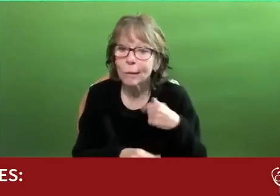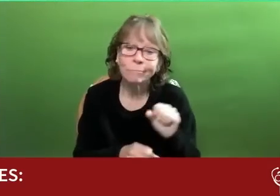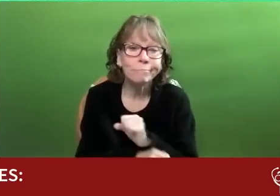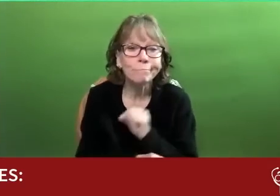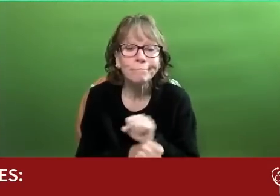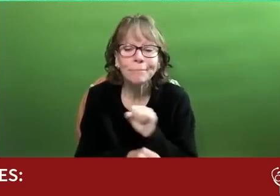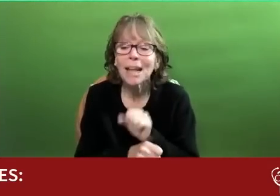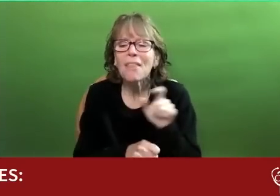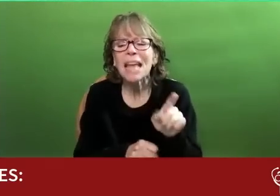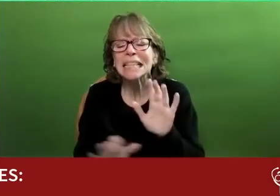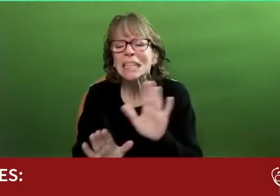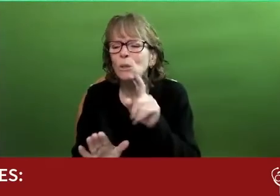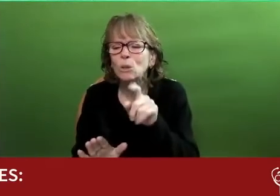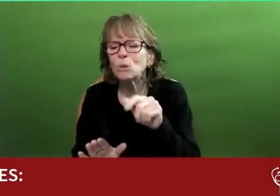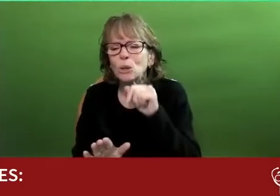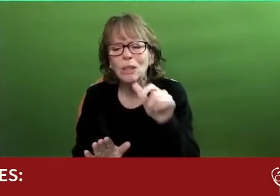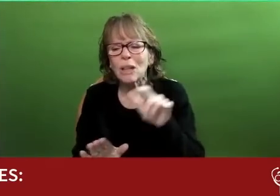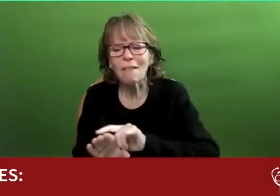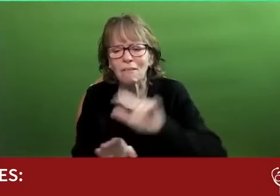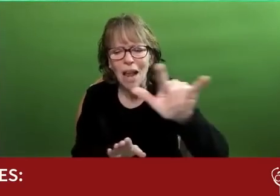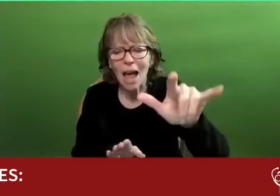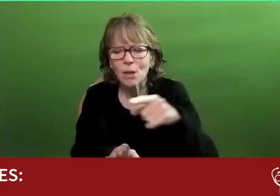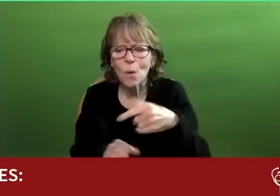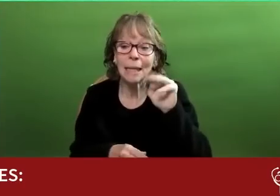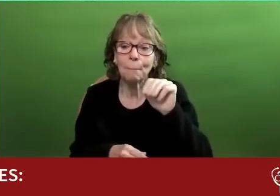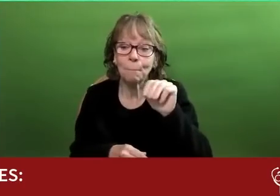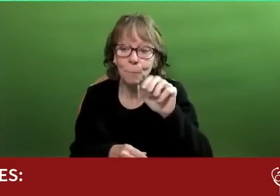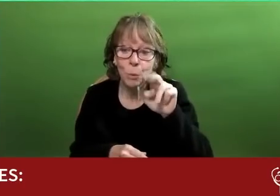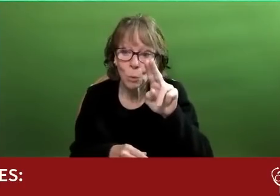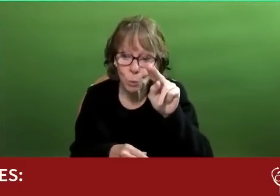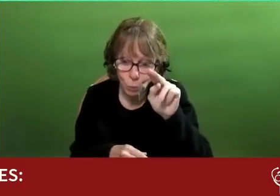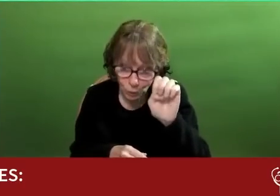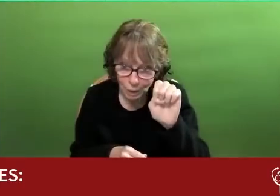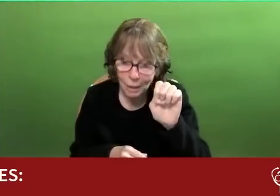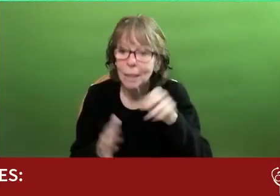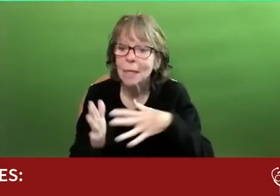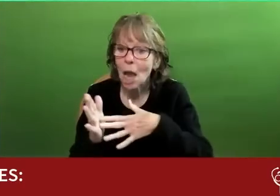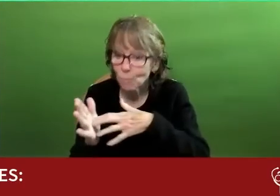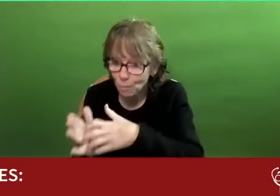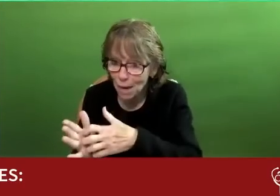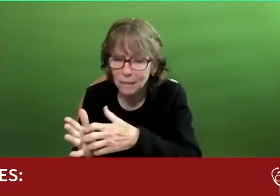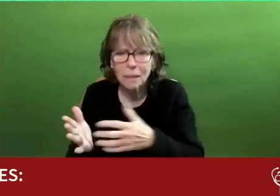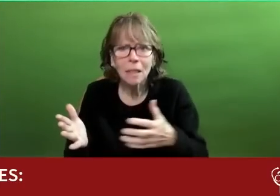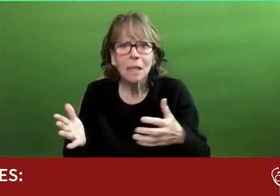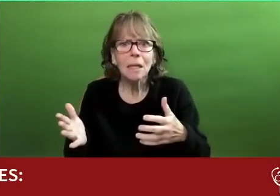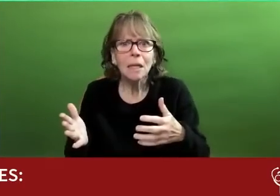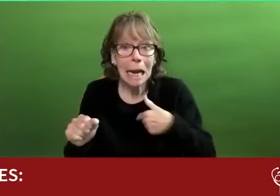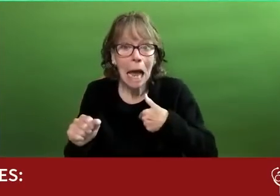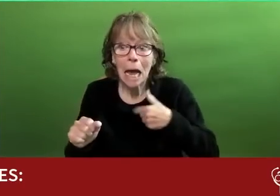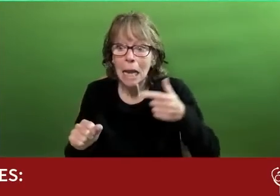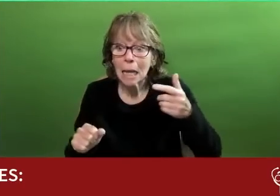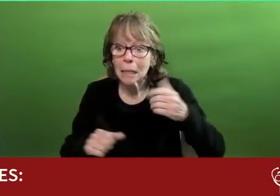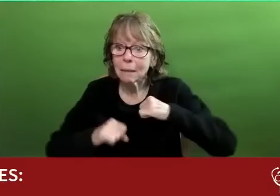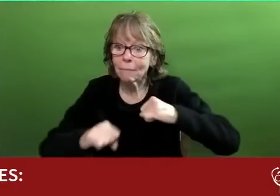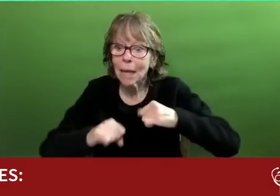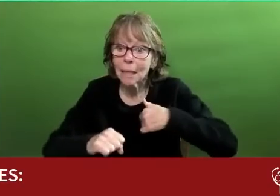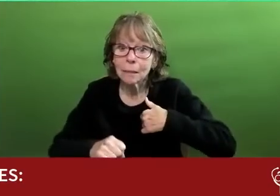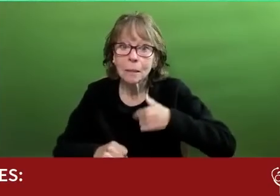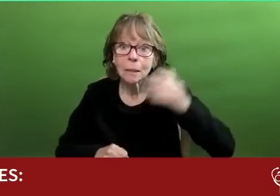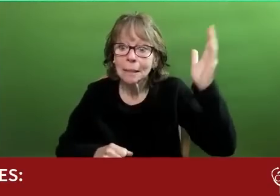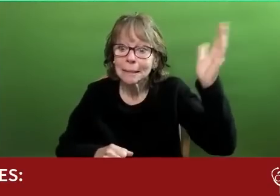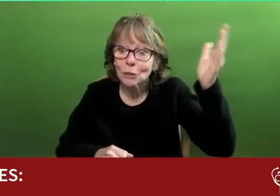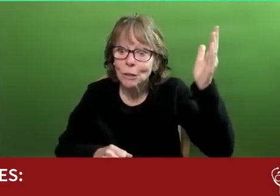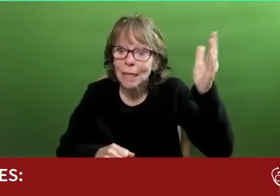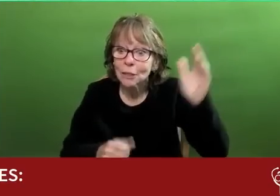period of time because I was immunocompromised. I requested that I be able to defend my dissertation online, virtually. That request